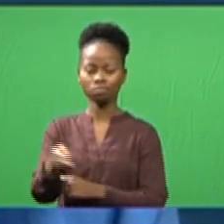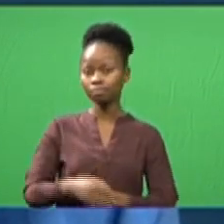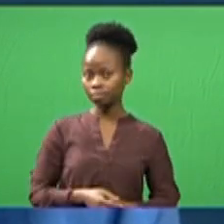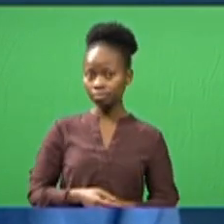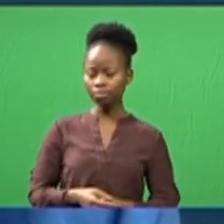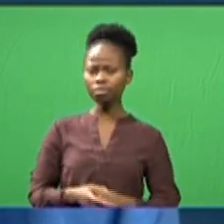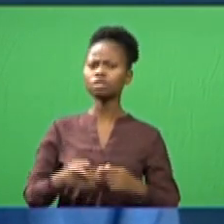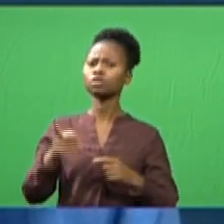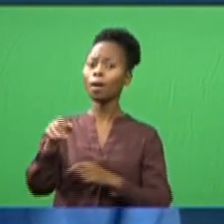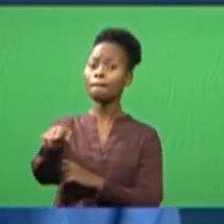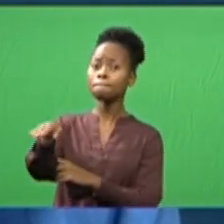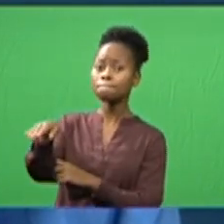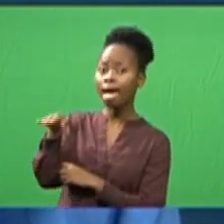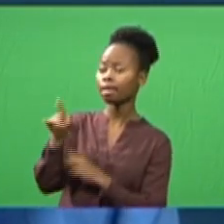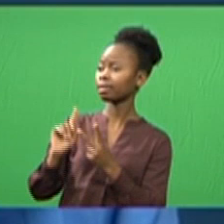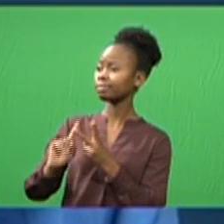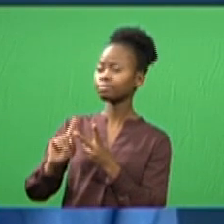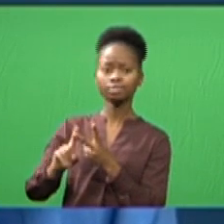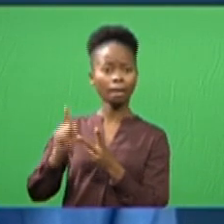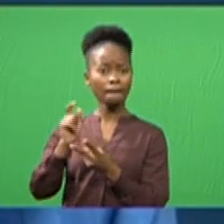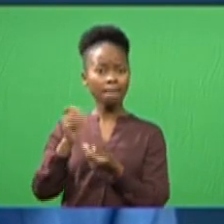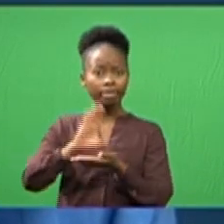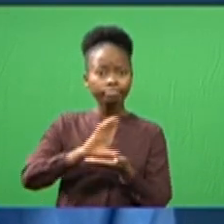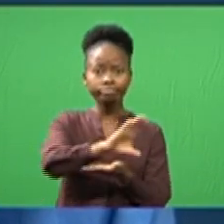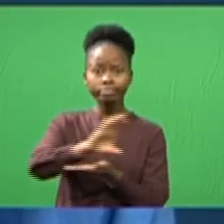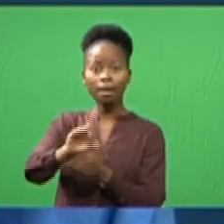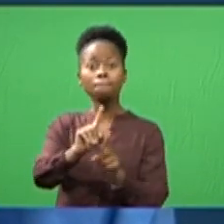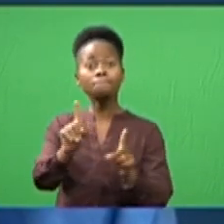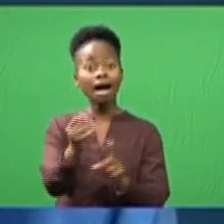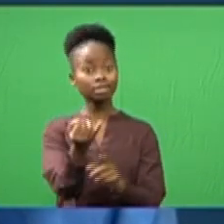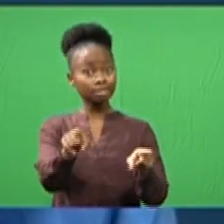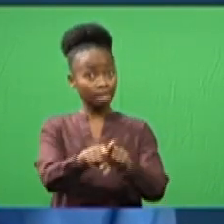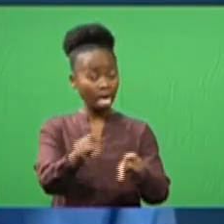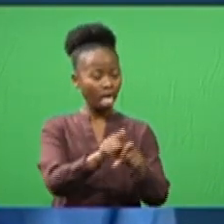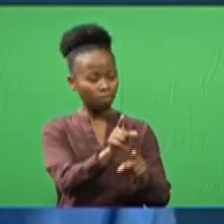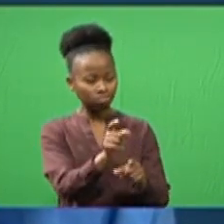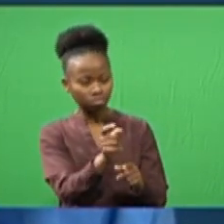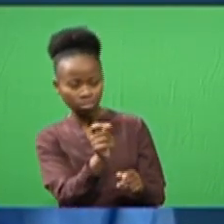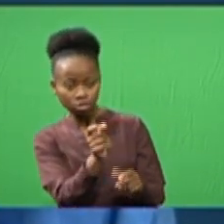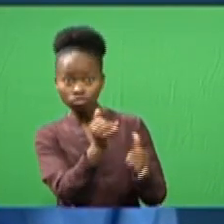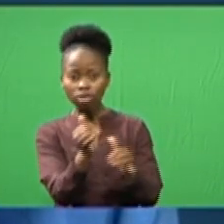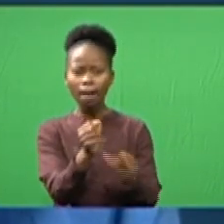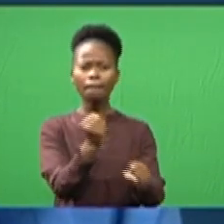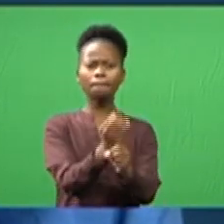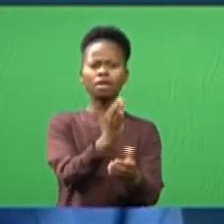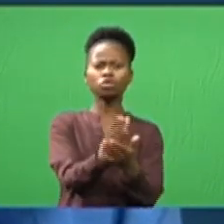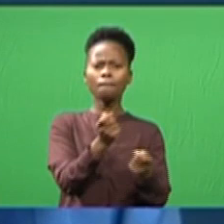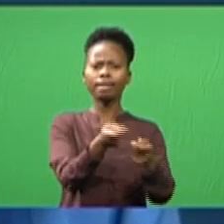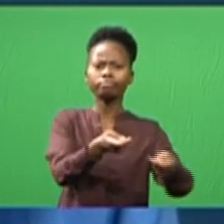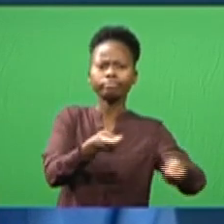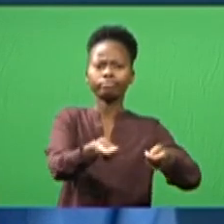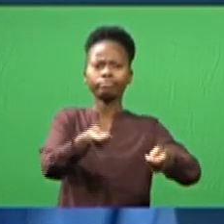relief provided to banks continues to support lending to households and firms.